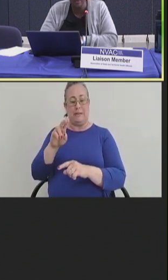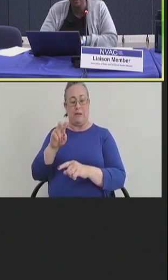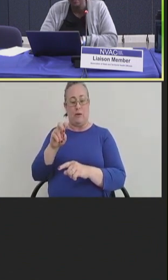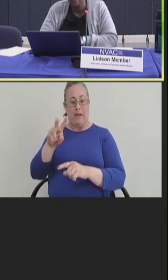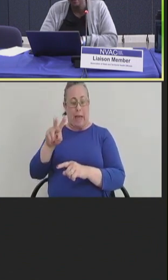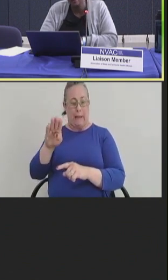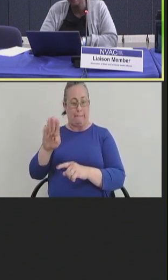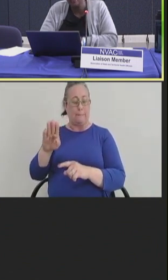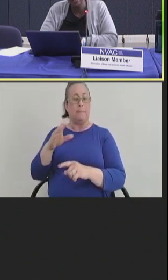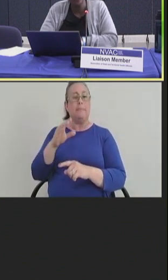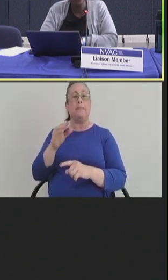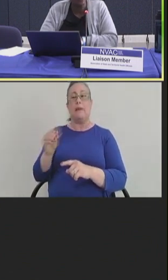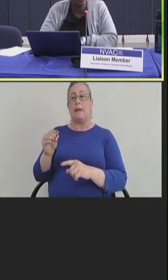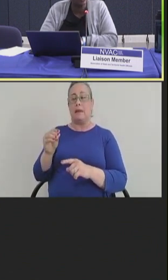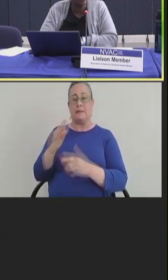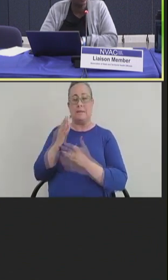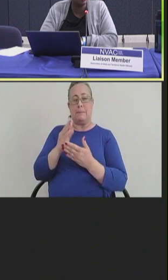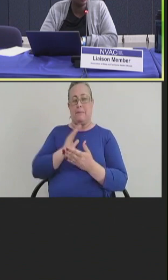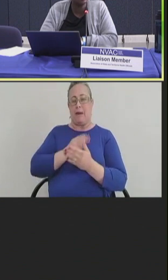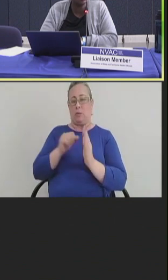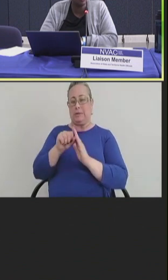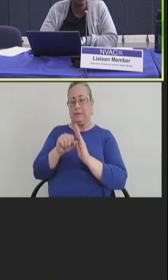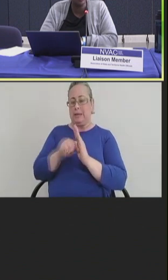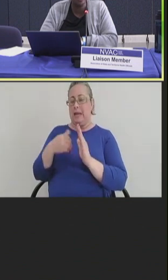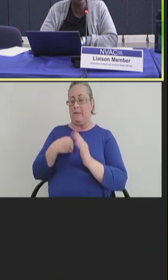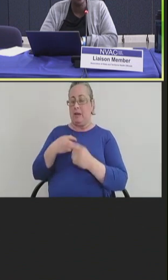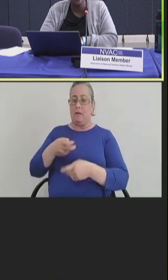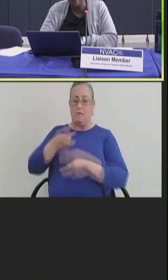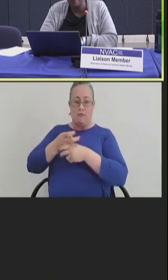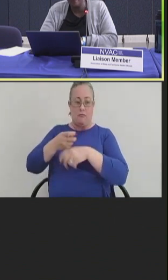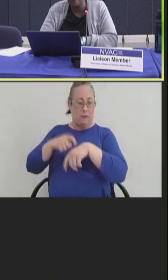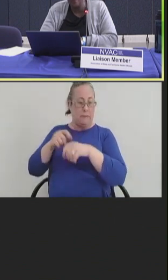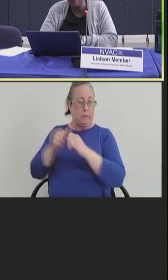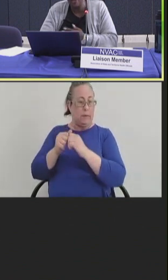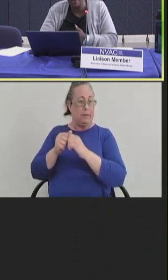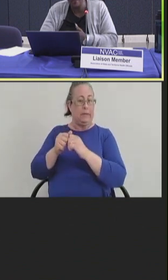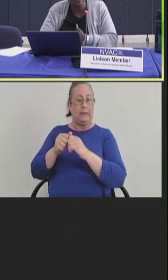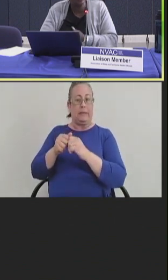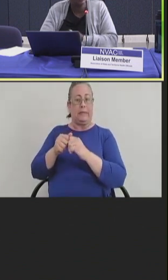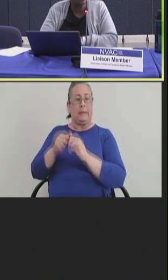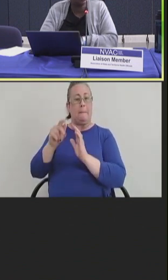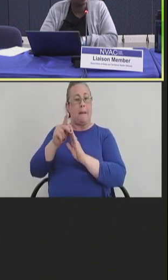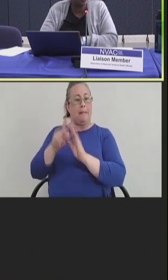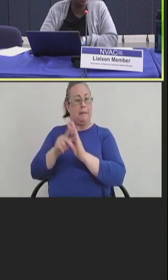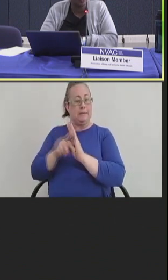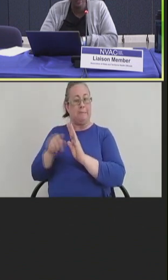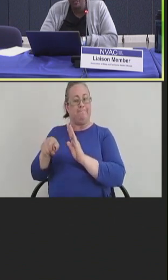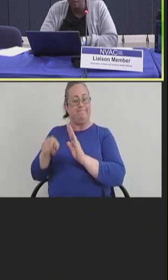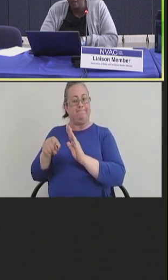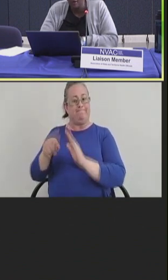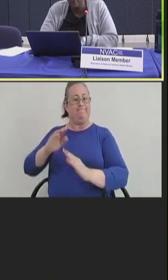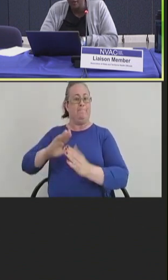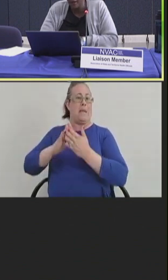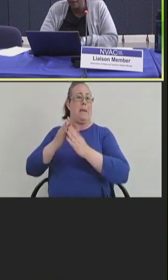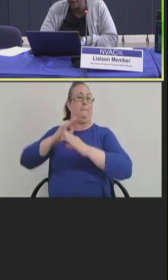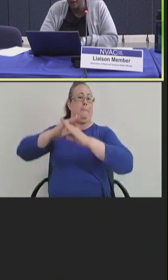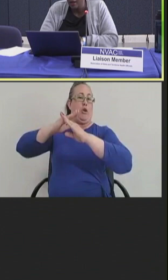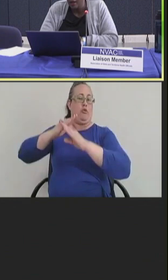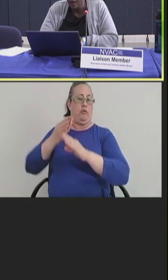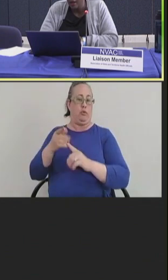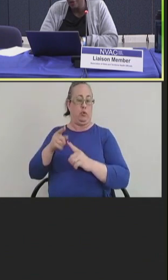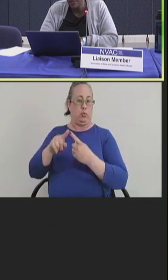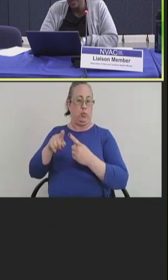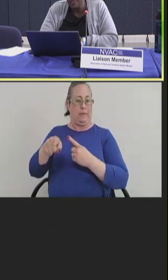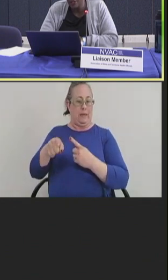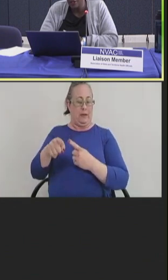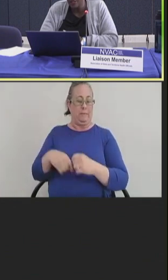products. Some of our states were having some trouble with some policy that were barriers there.